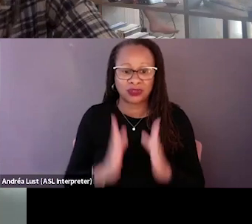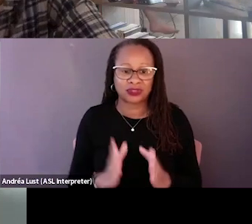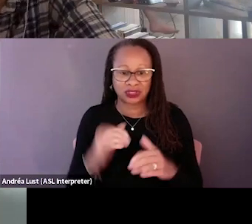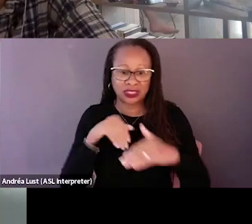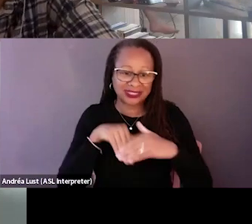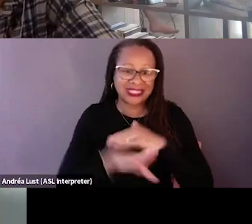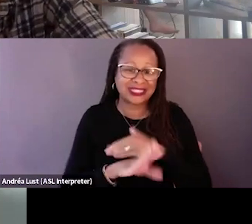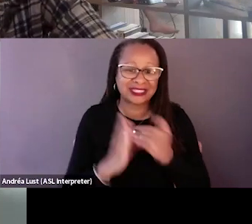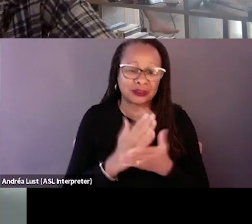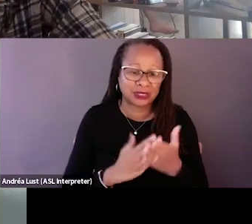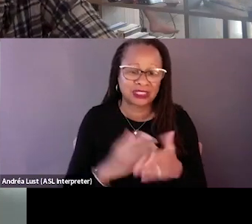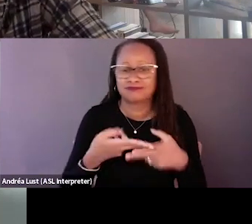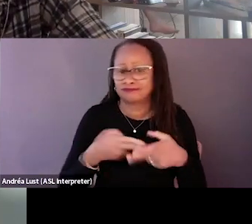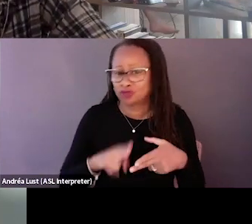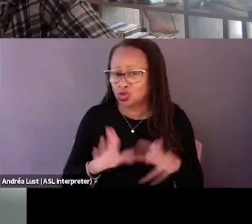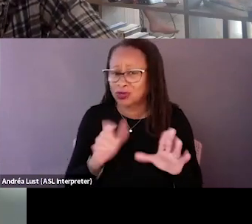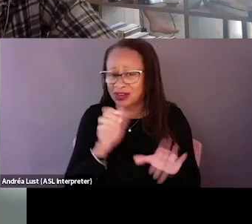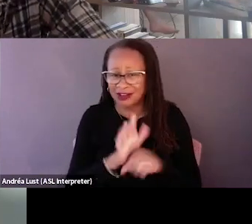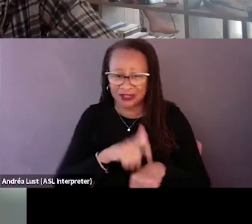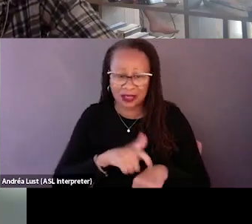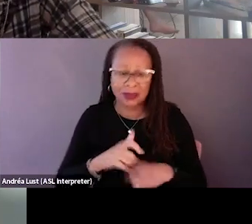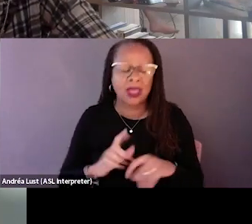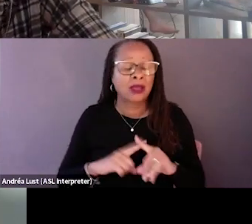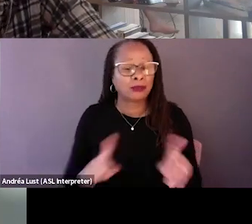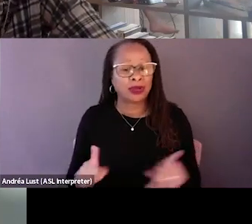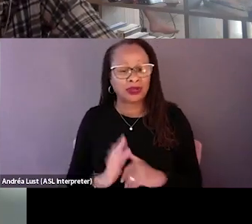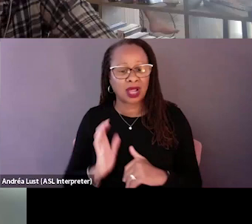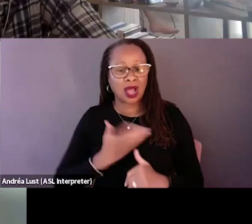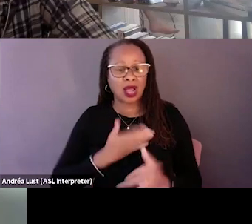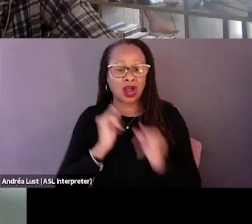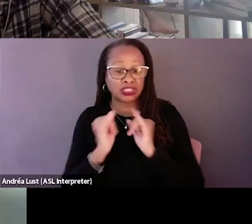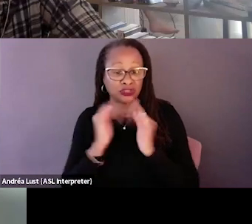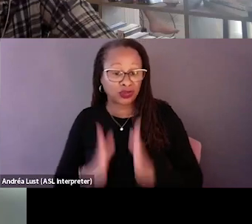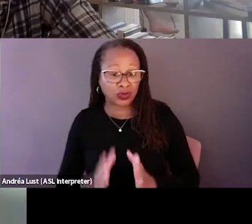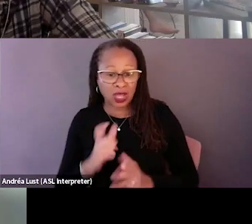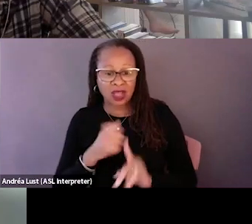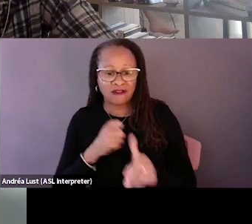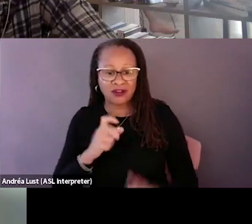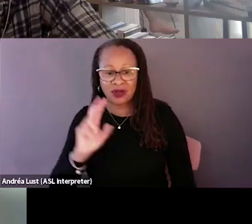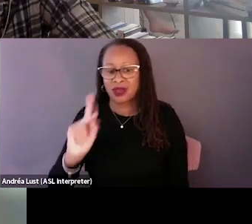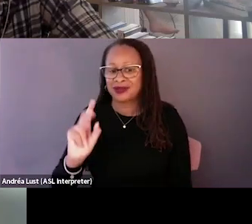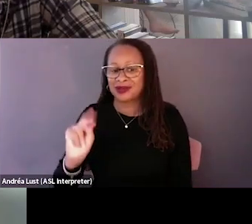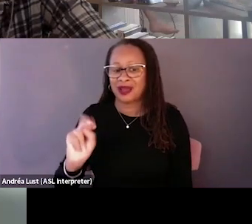the piece, but our interviewee, who's from Knoxville,